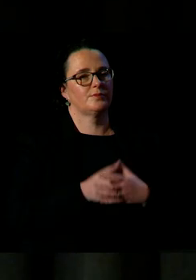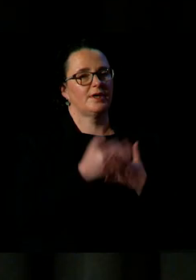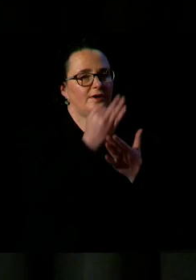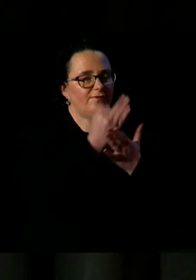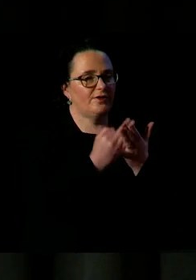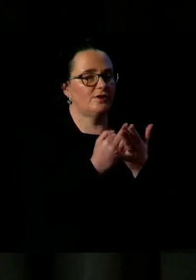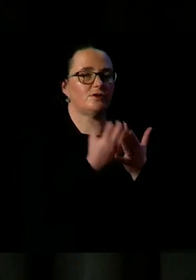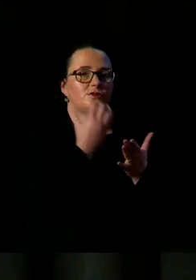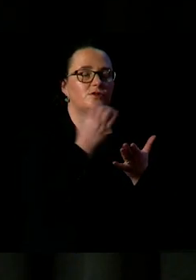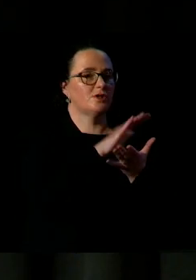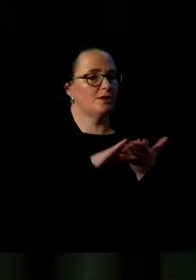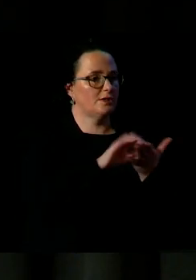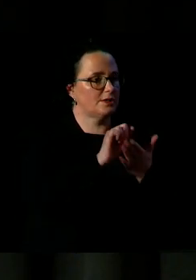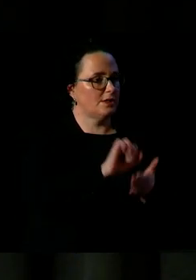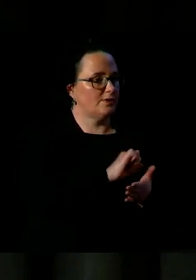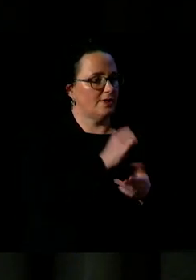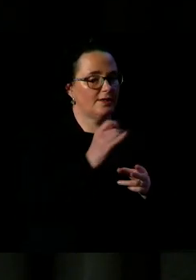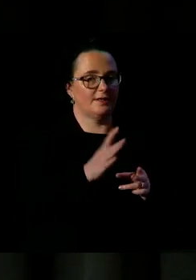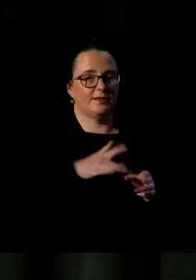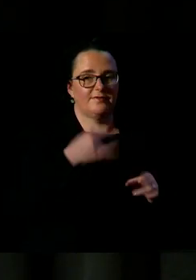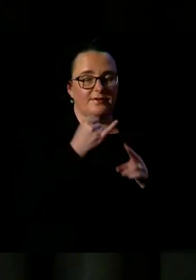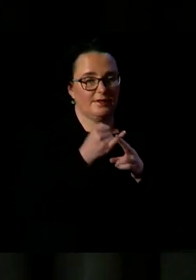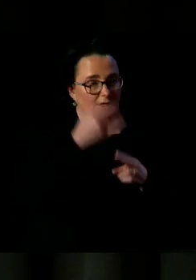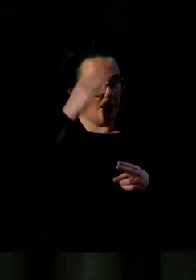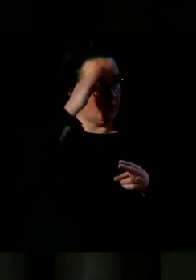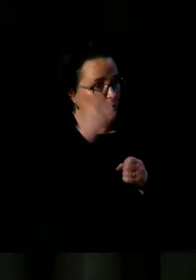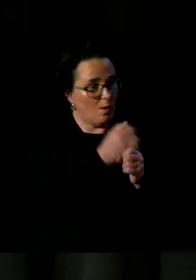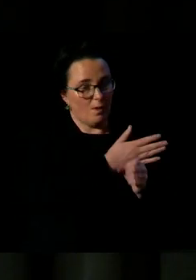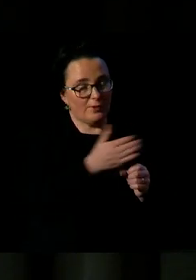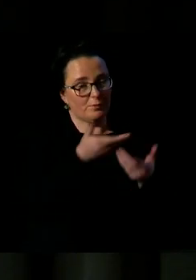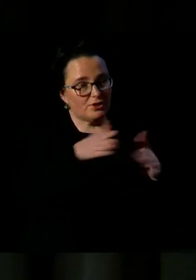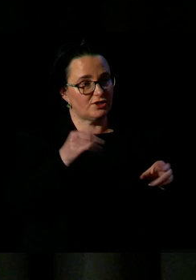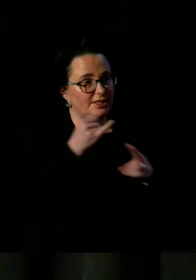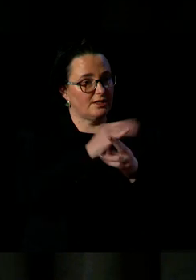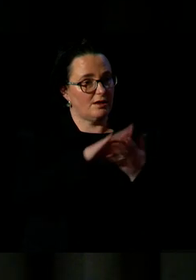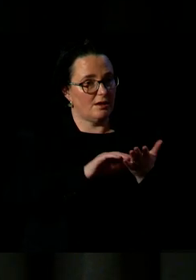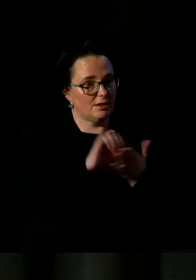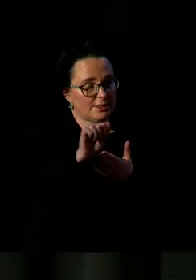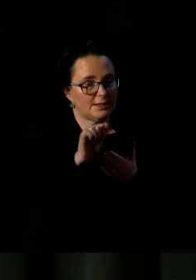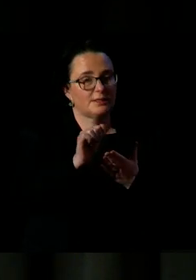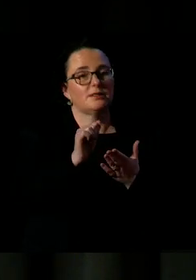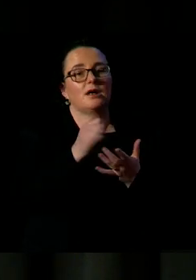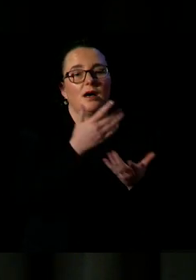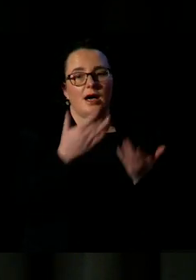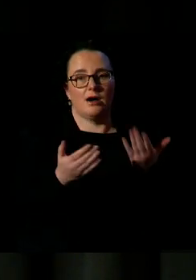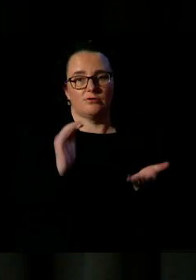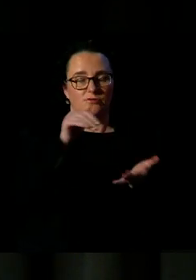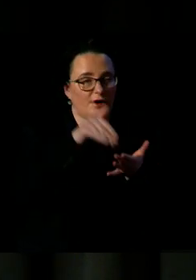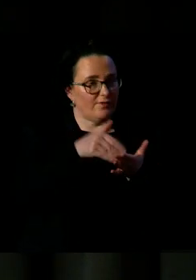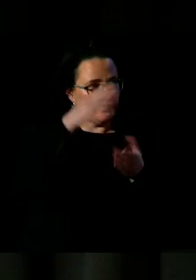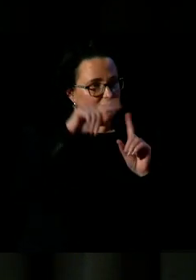Survivors live in Ireland. All of them were children during the Holocaust, and all of them found their way to Ireland by different